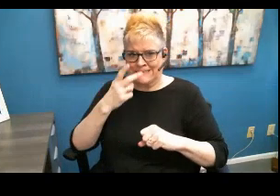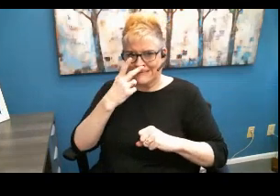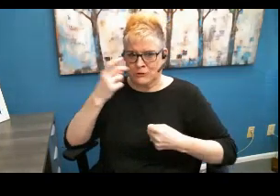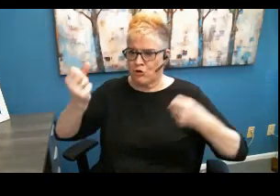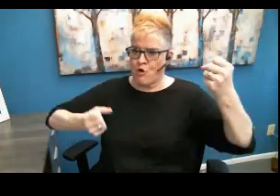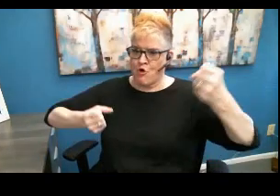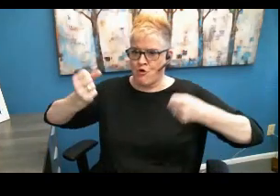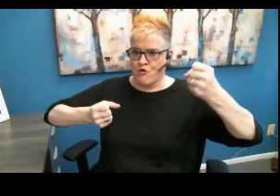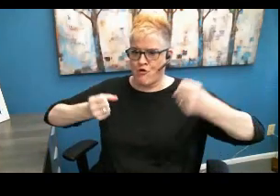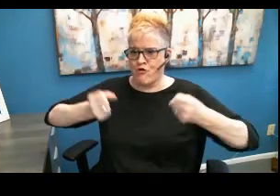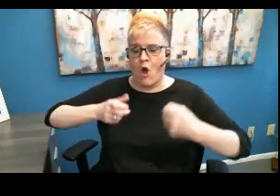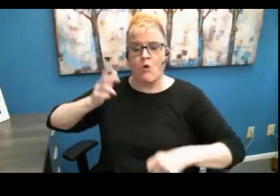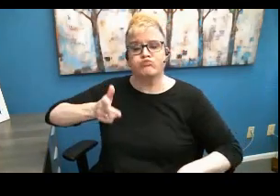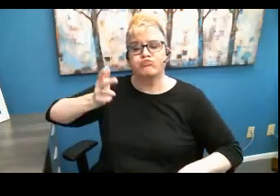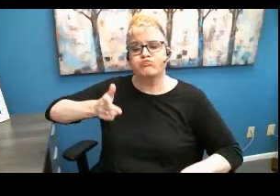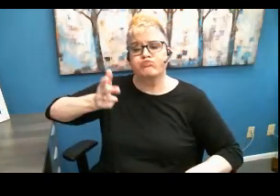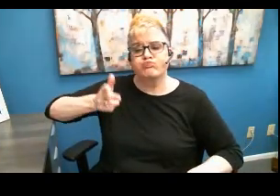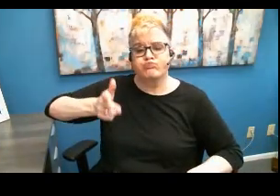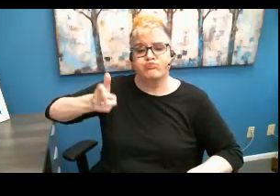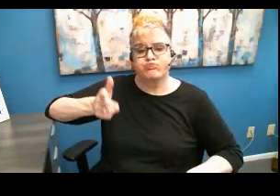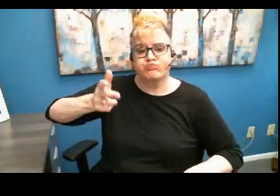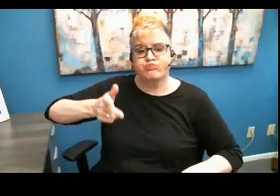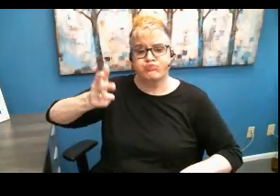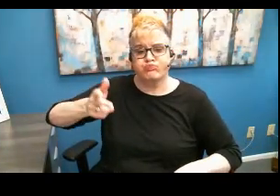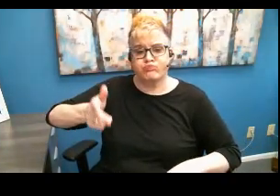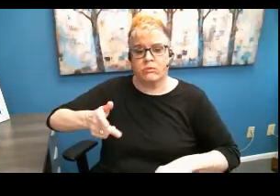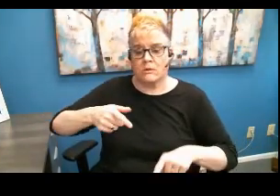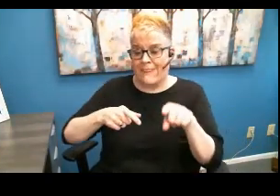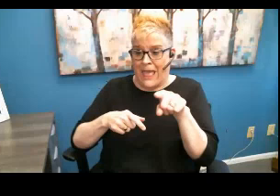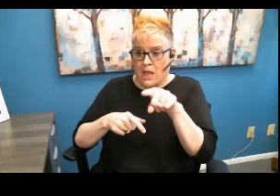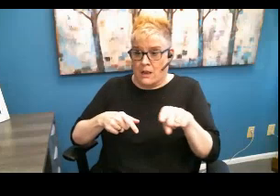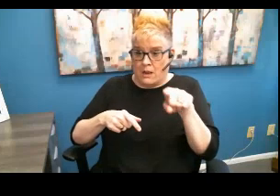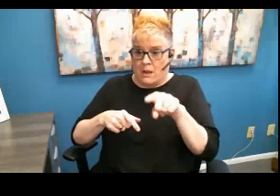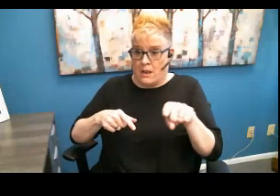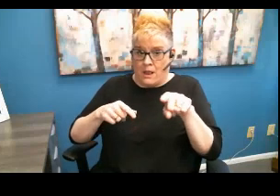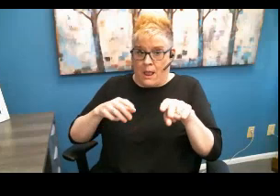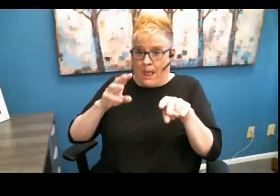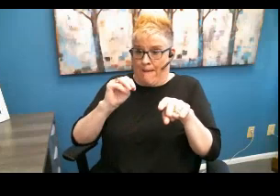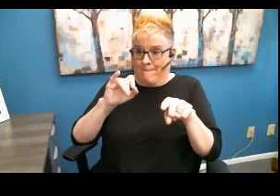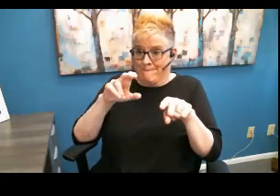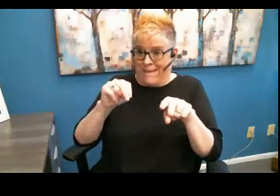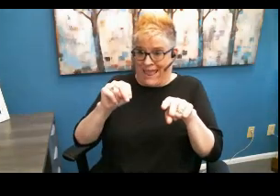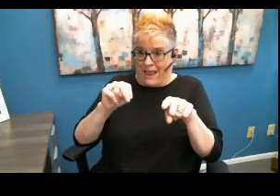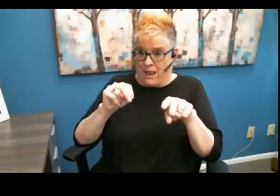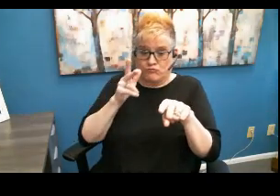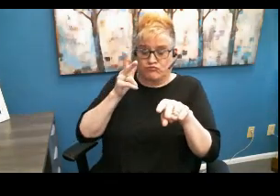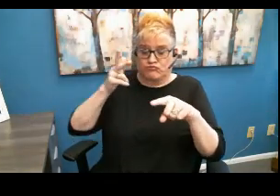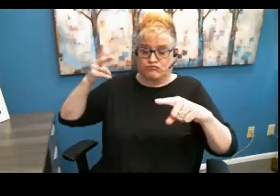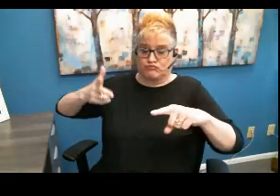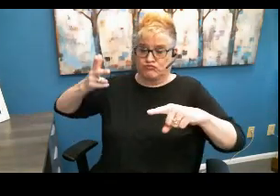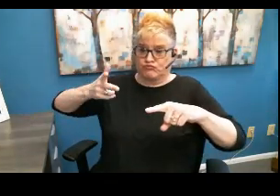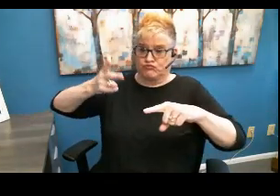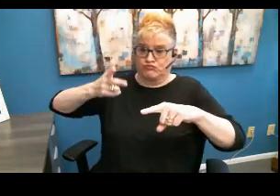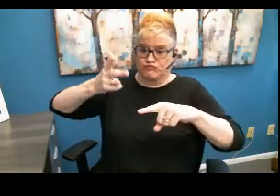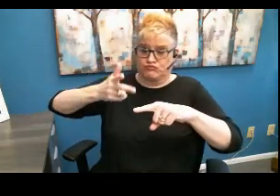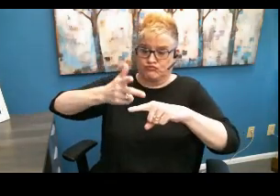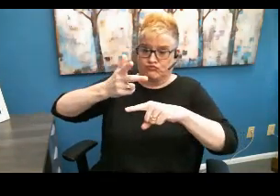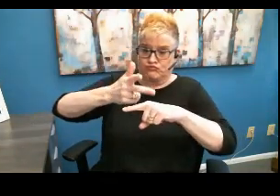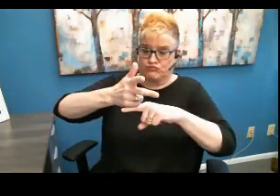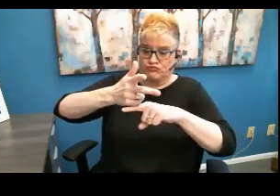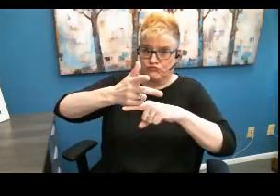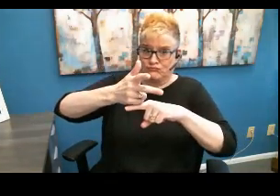on the roadway here. This circle is actually a gas main that is paralleling the roadway. And what we do is we connect